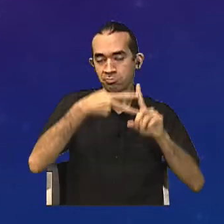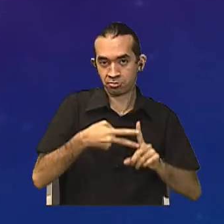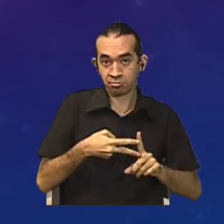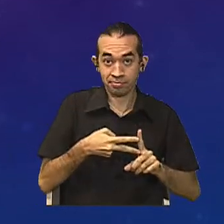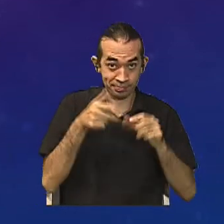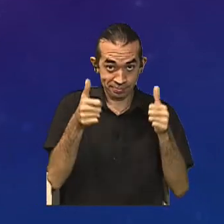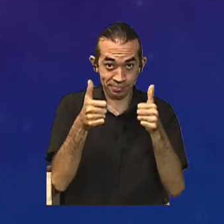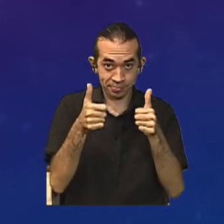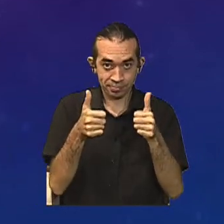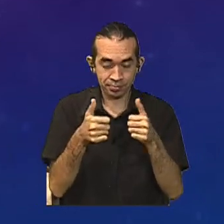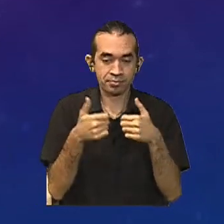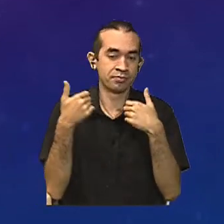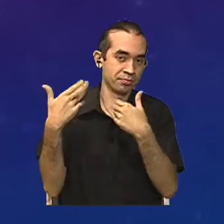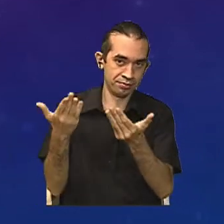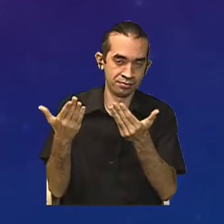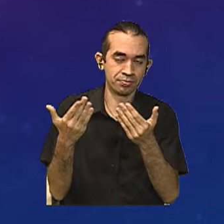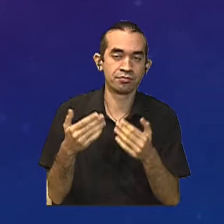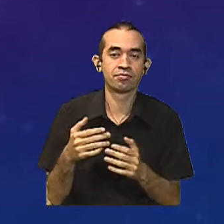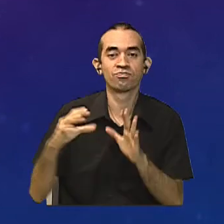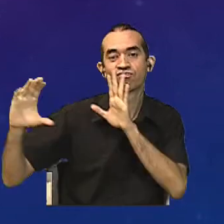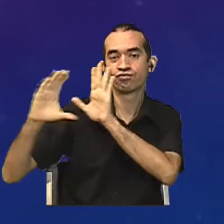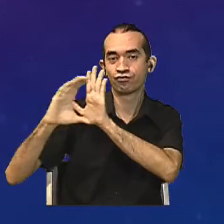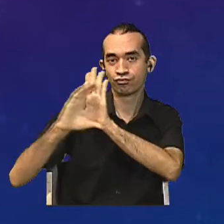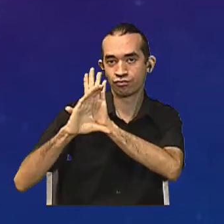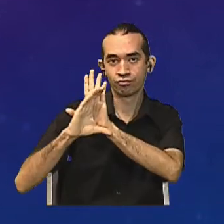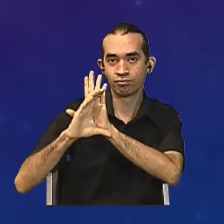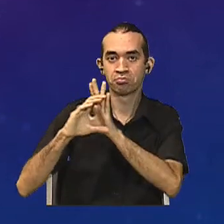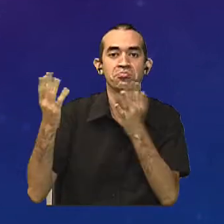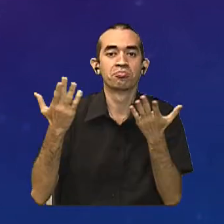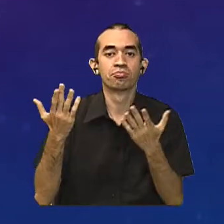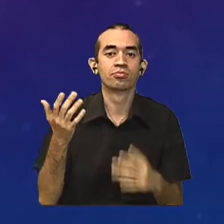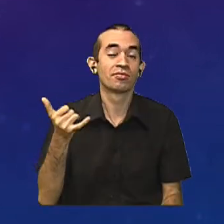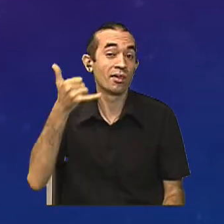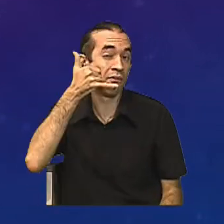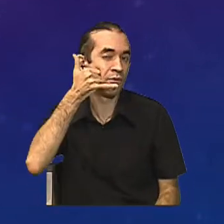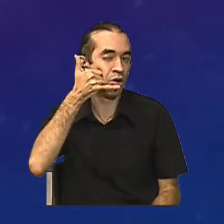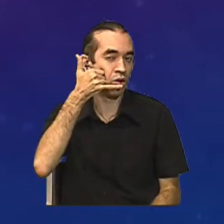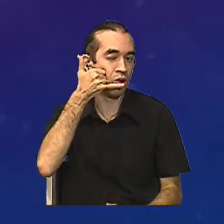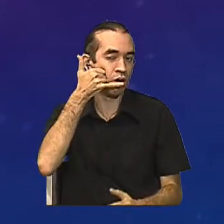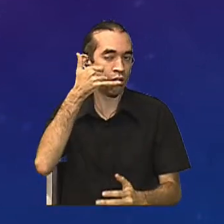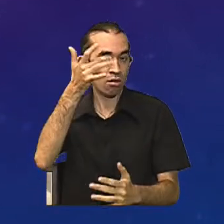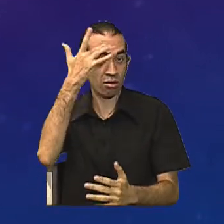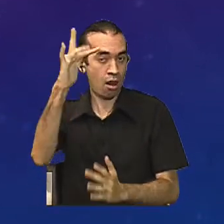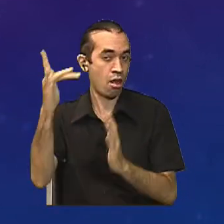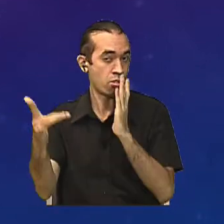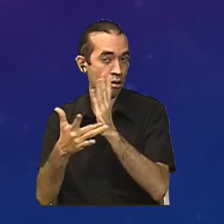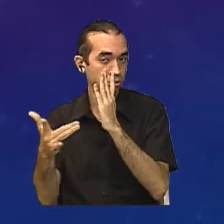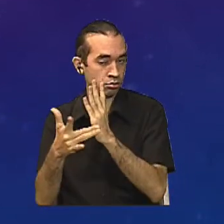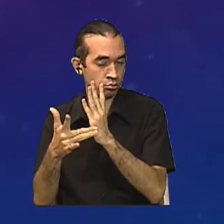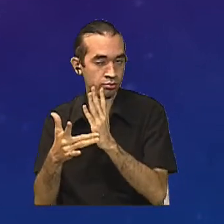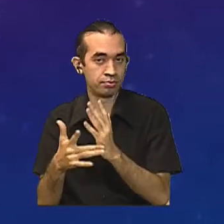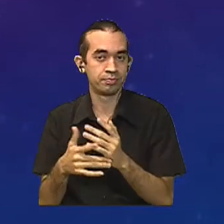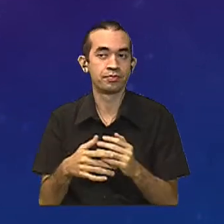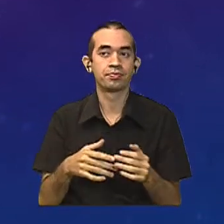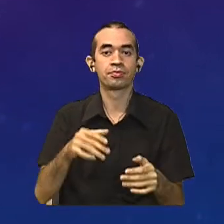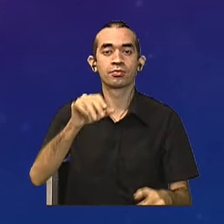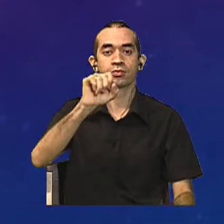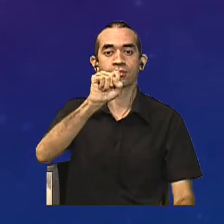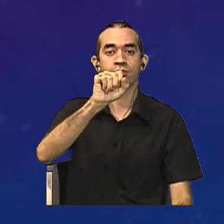vocabulary. So there you have a picture, and it is a smartphone. Okay, so repeat after